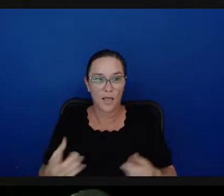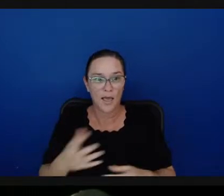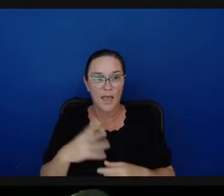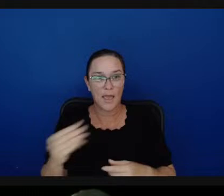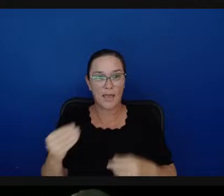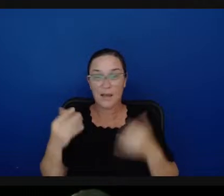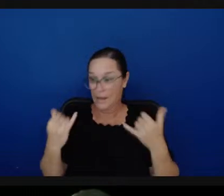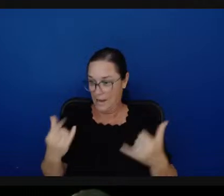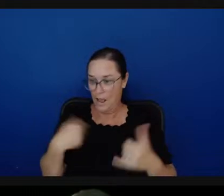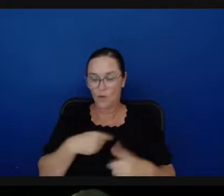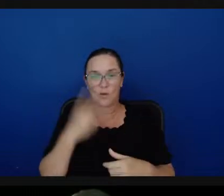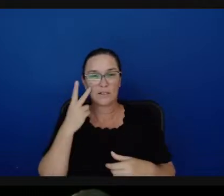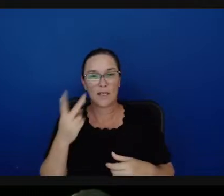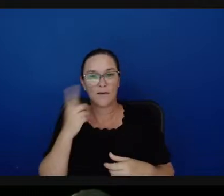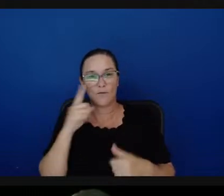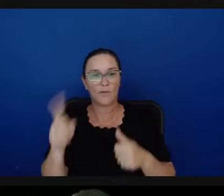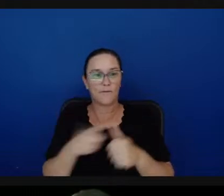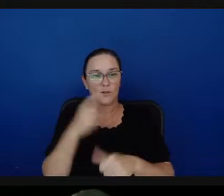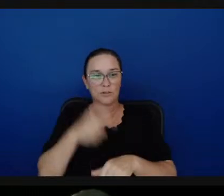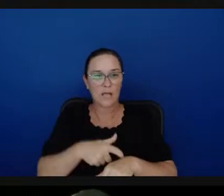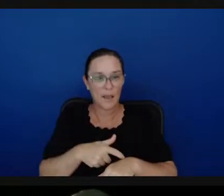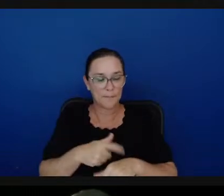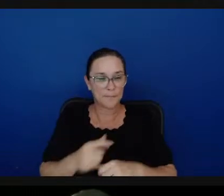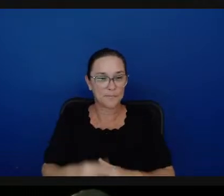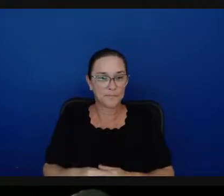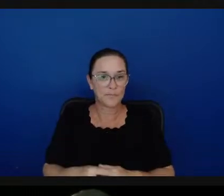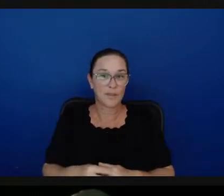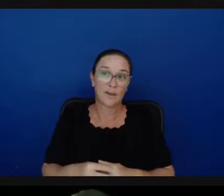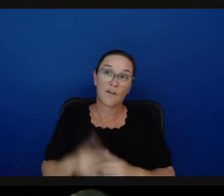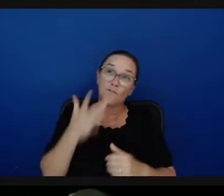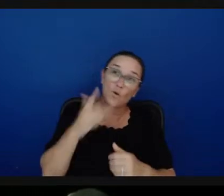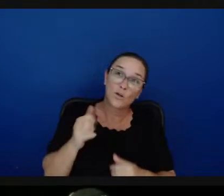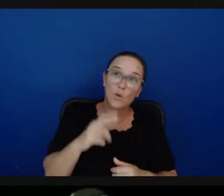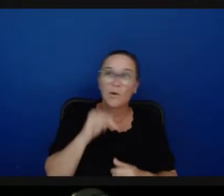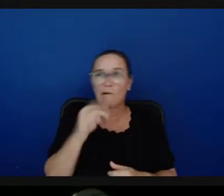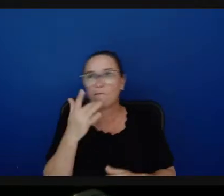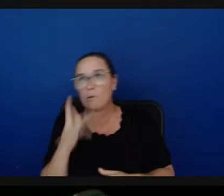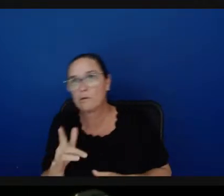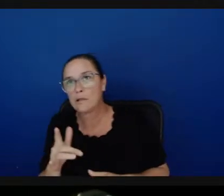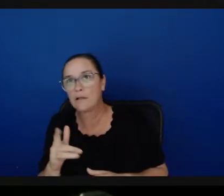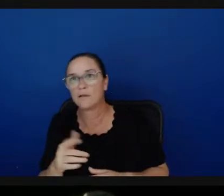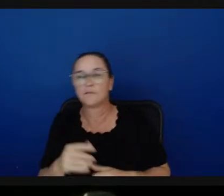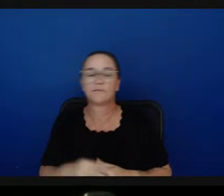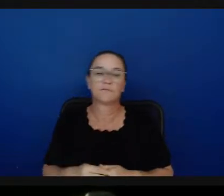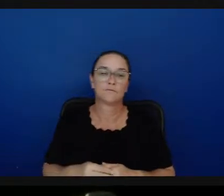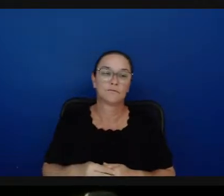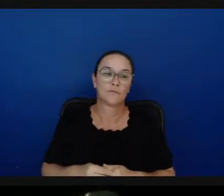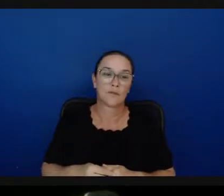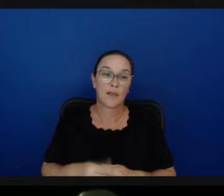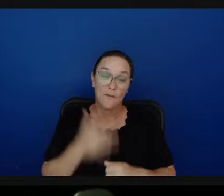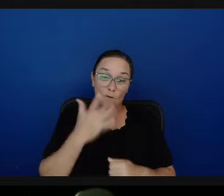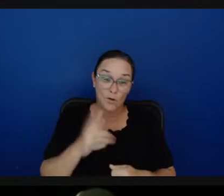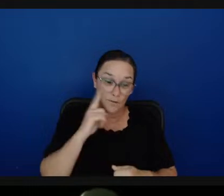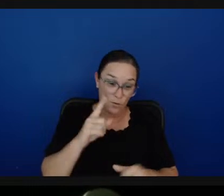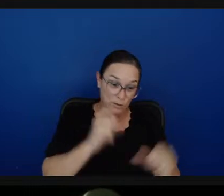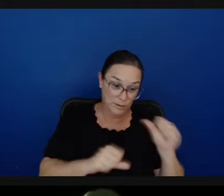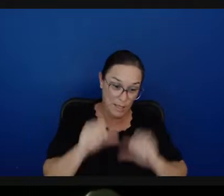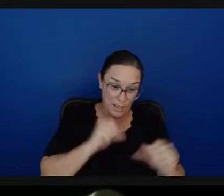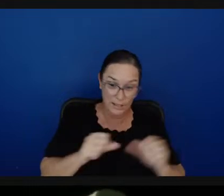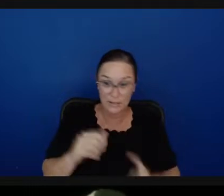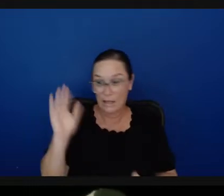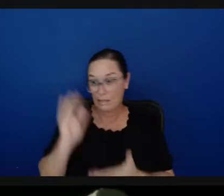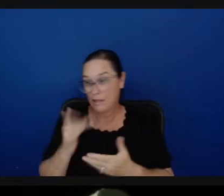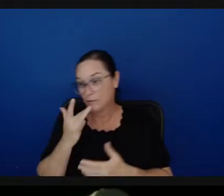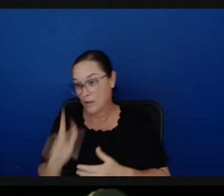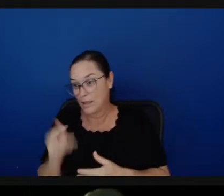getting to see it here for the first time. You know, fortunately or unfortunately, right? More fortunately for the sake of science, and less fortunately if you're living in it. And